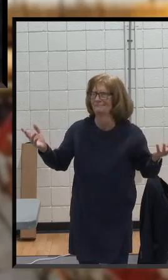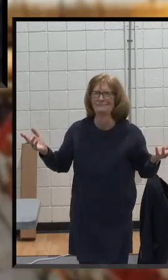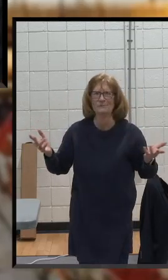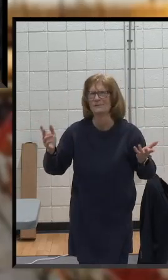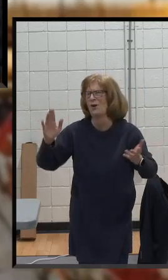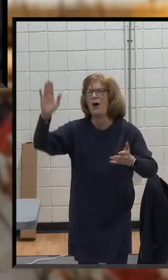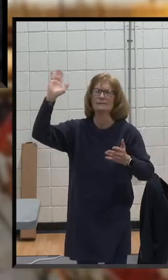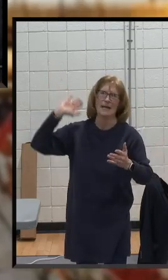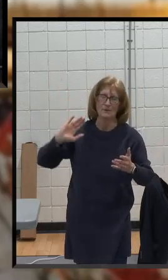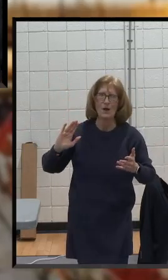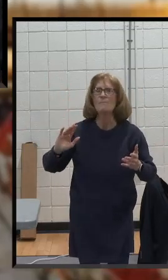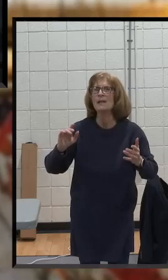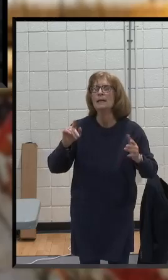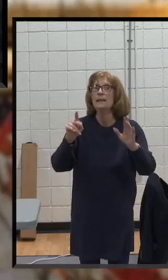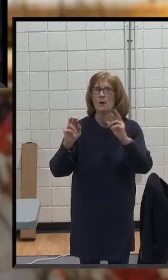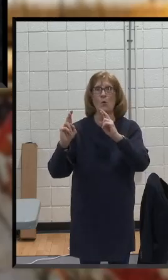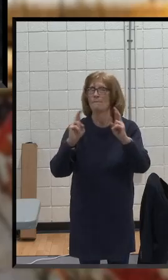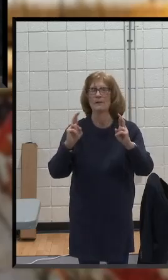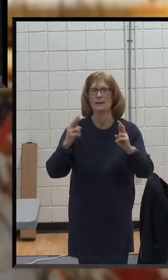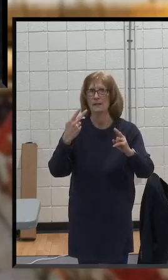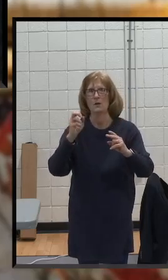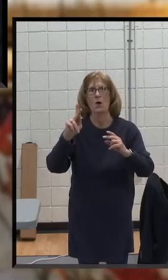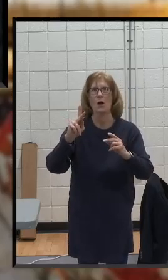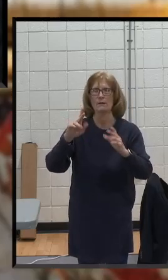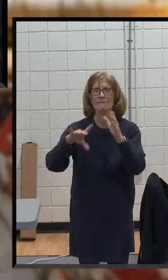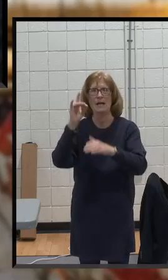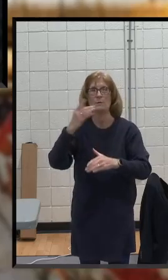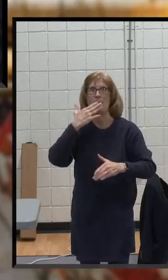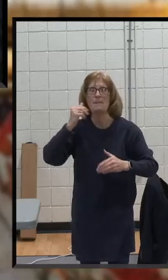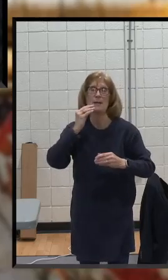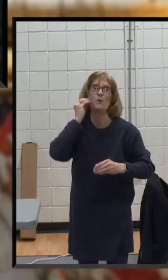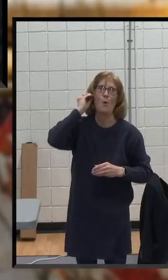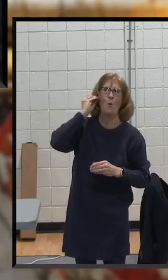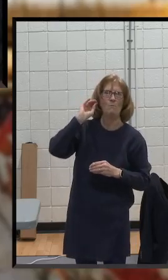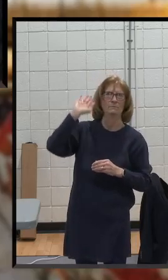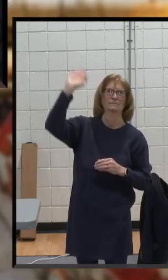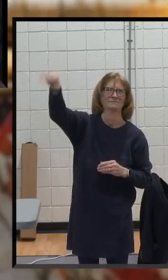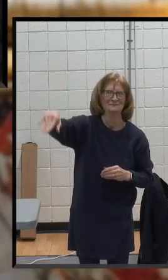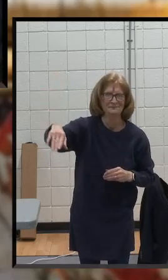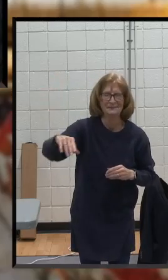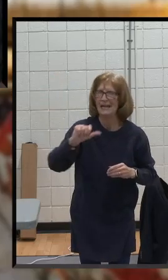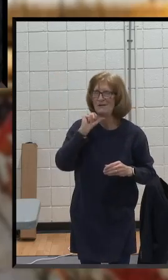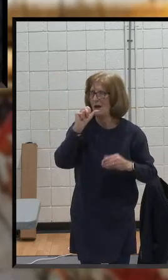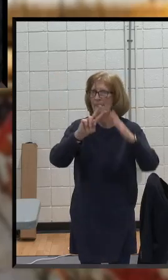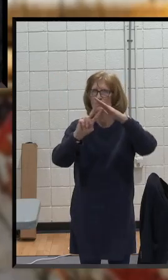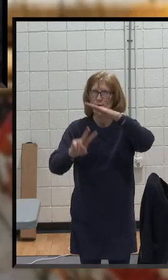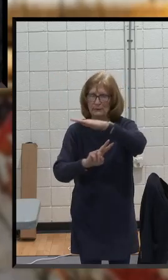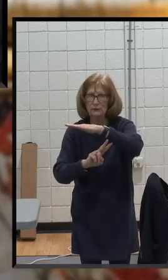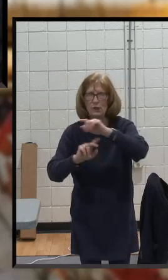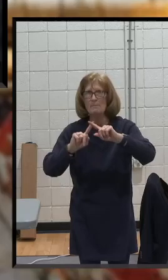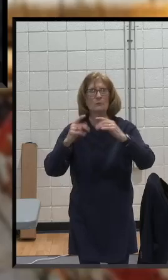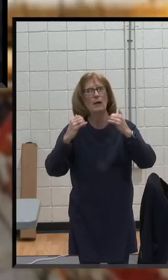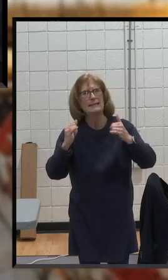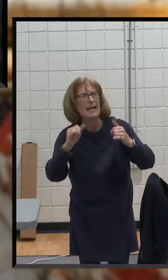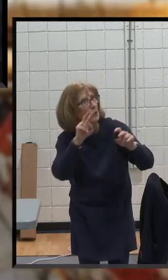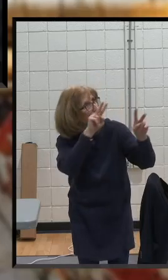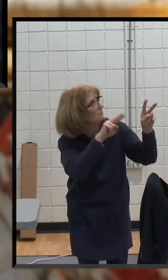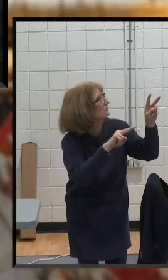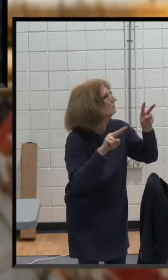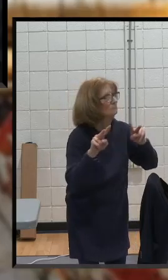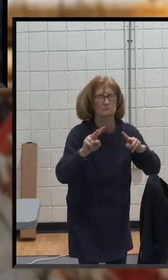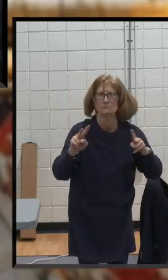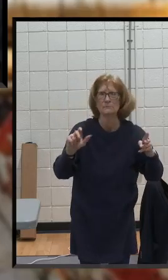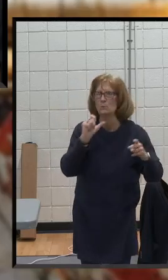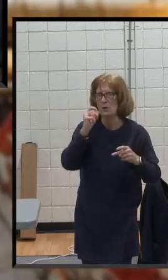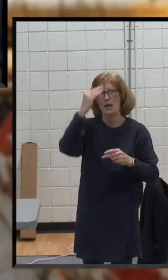Okay, yeah. Yeah, hopefully the hawk's found a good tree and has moved on. But we're not aware of any nest at the bridge at this point.